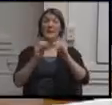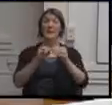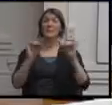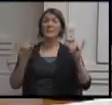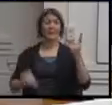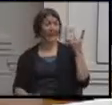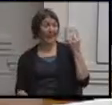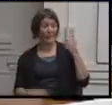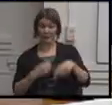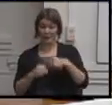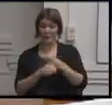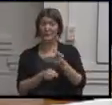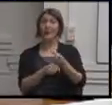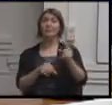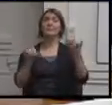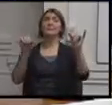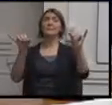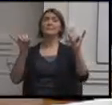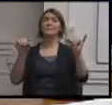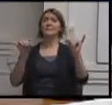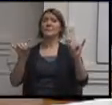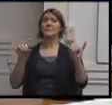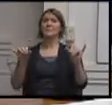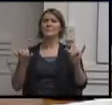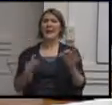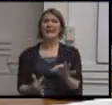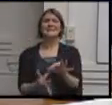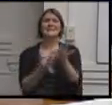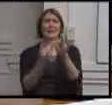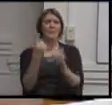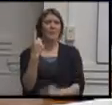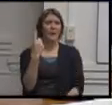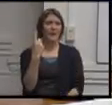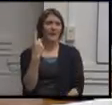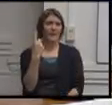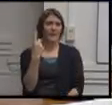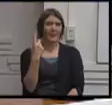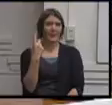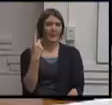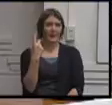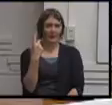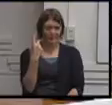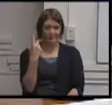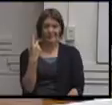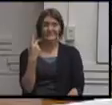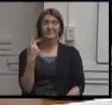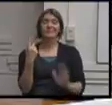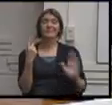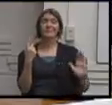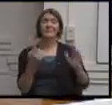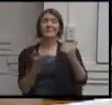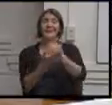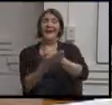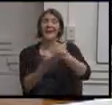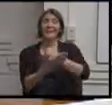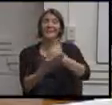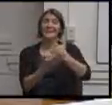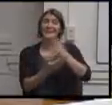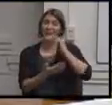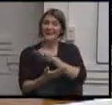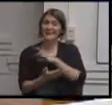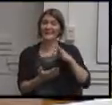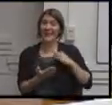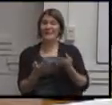relatively stable, with the exception of the fact that wages go up under our labor